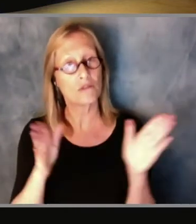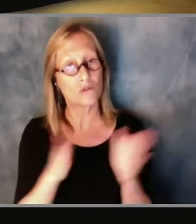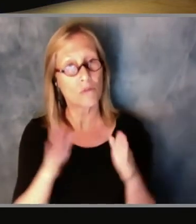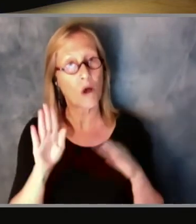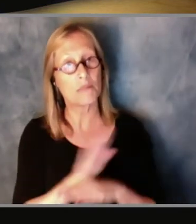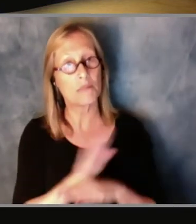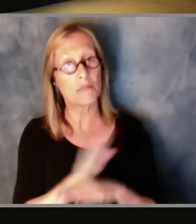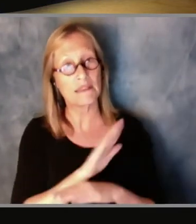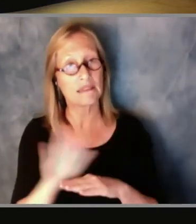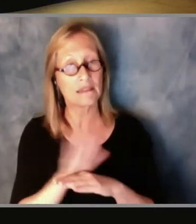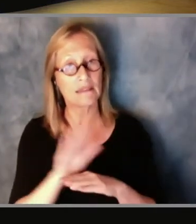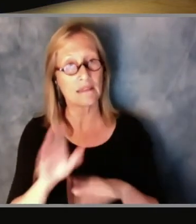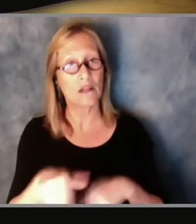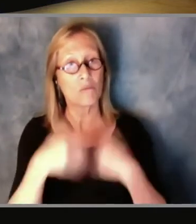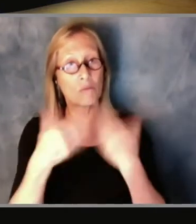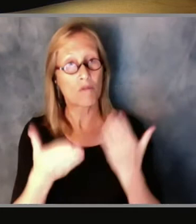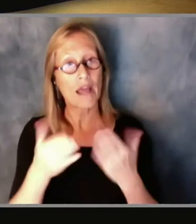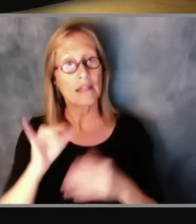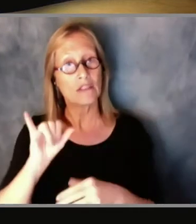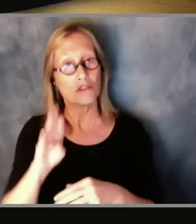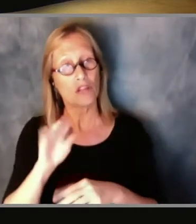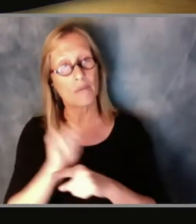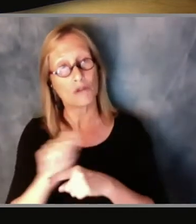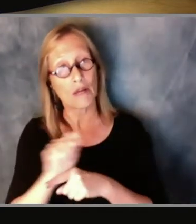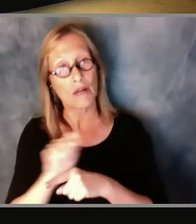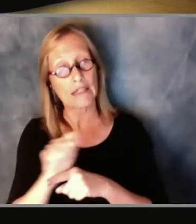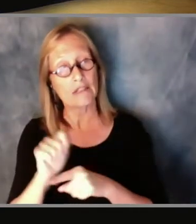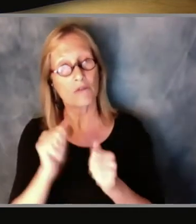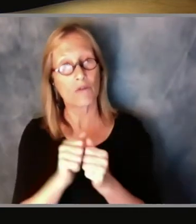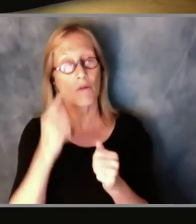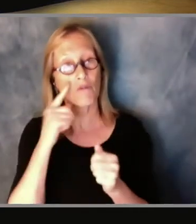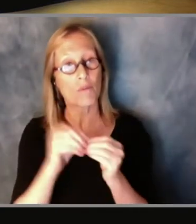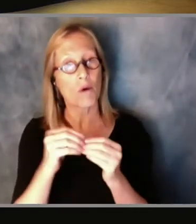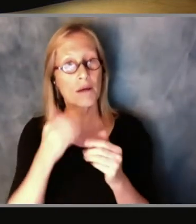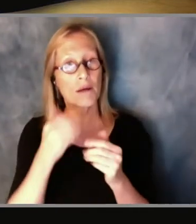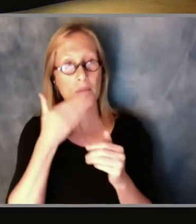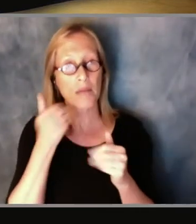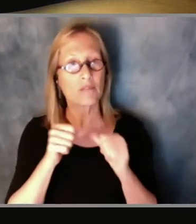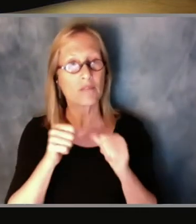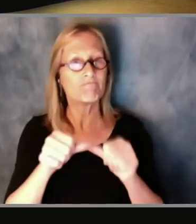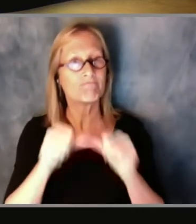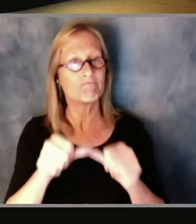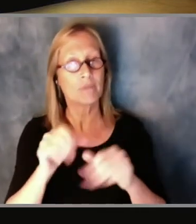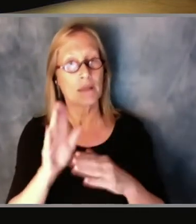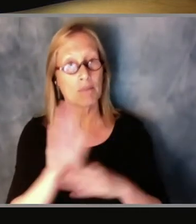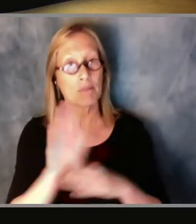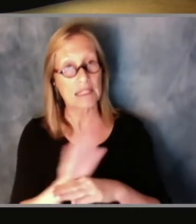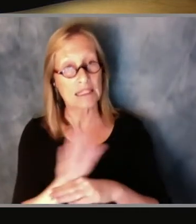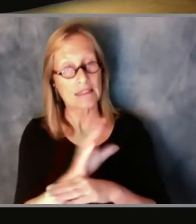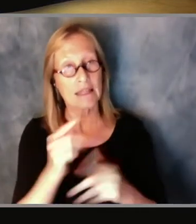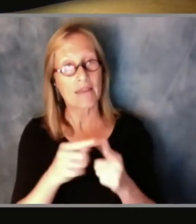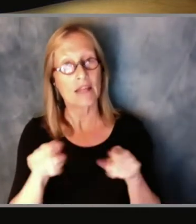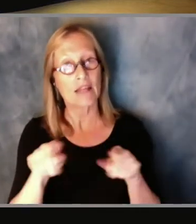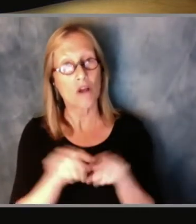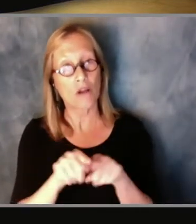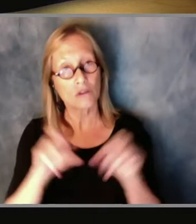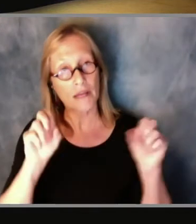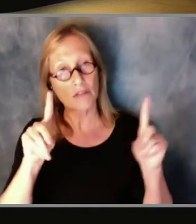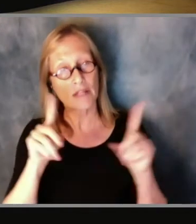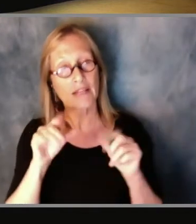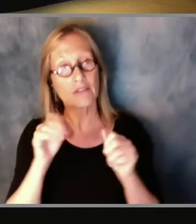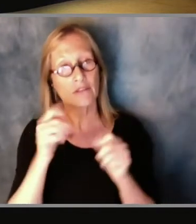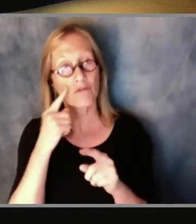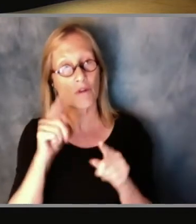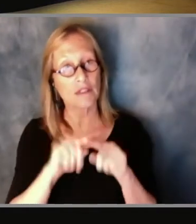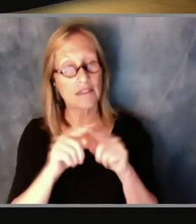providing job training for more sustainable industries, education in services, how everyone will be able to access our